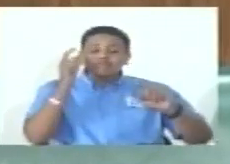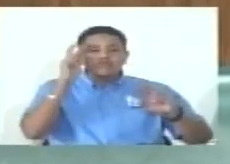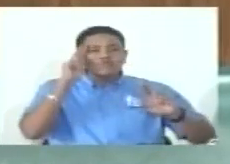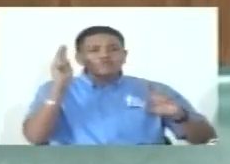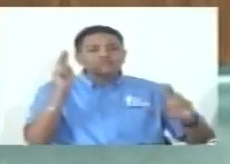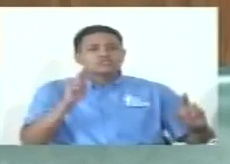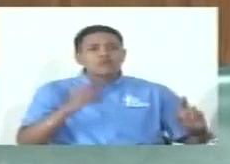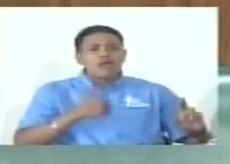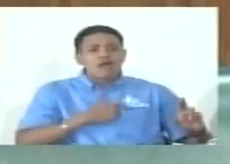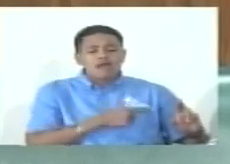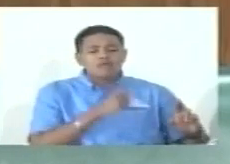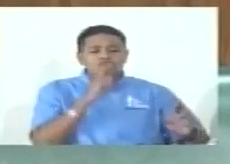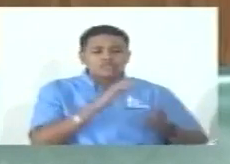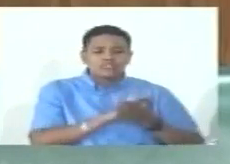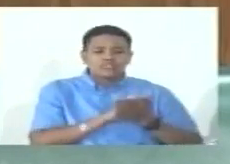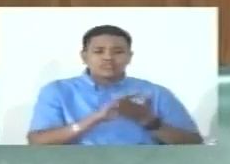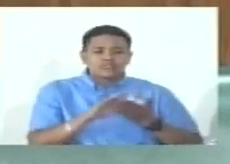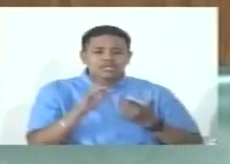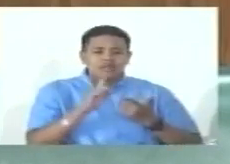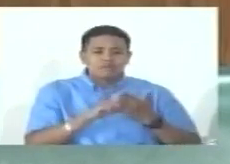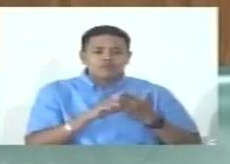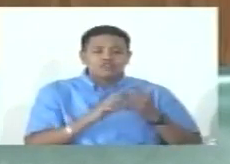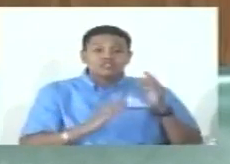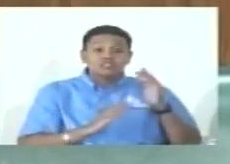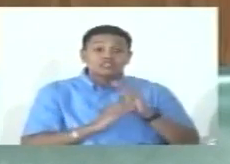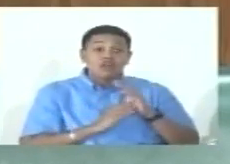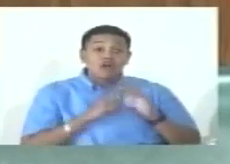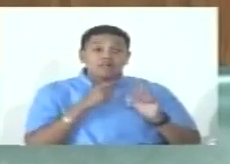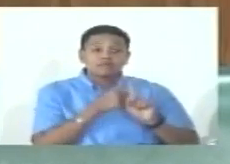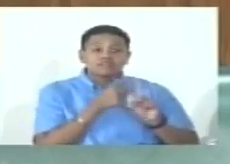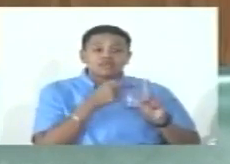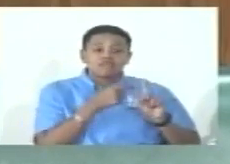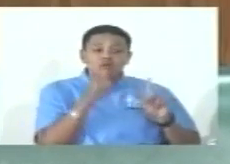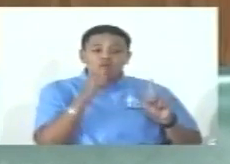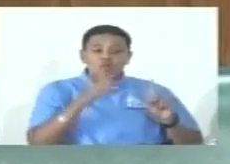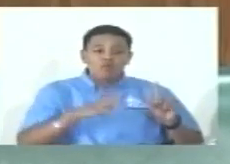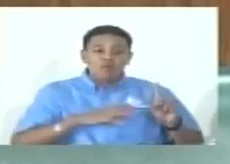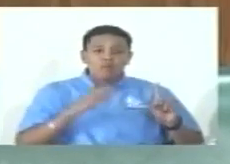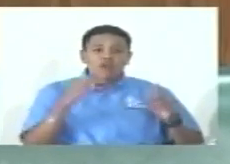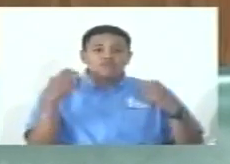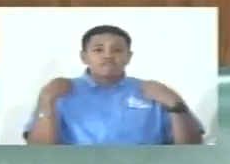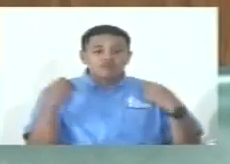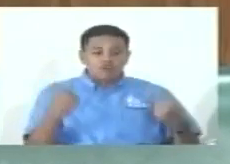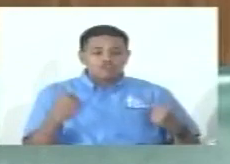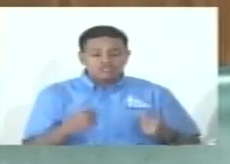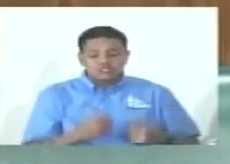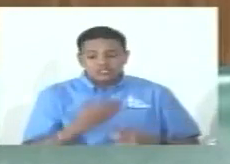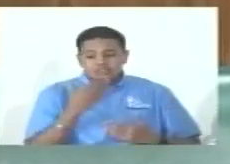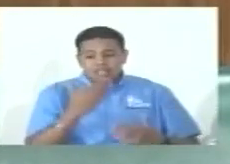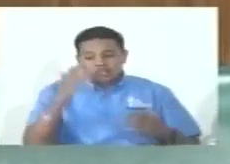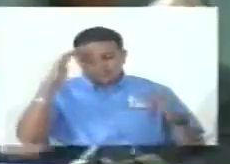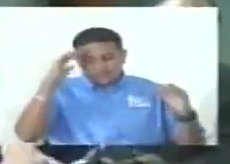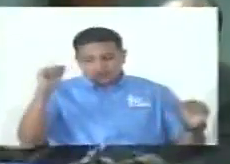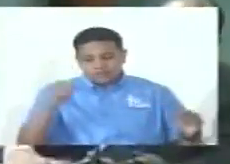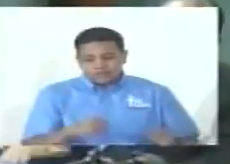respectful. She was decent, and above all, she was a woman of courage. May it please you, Mr. President.